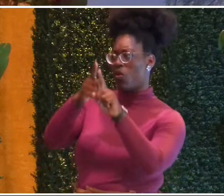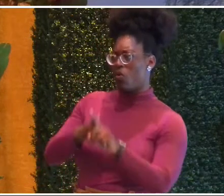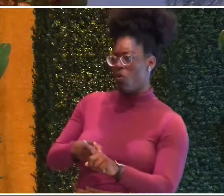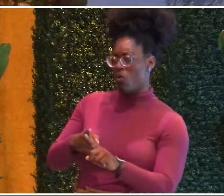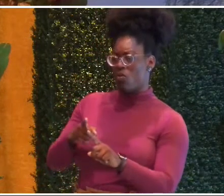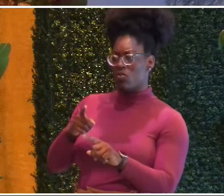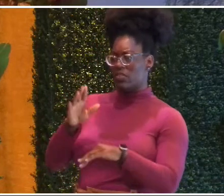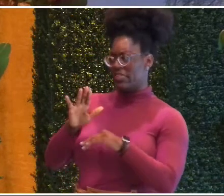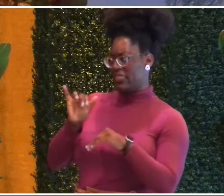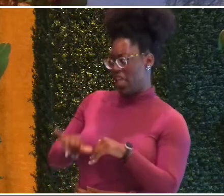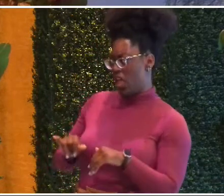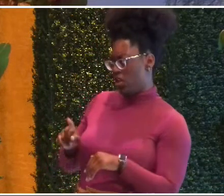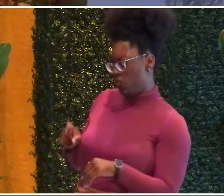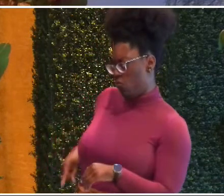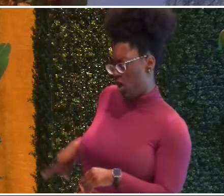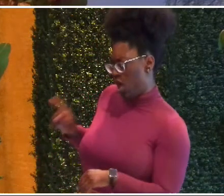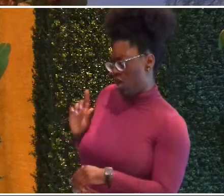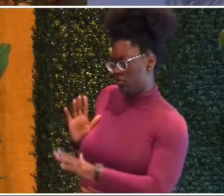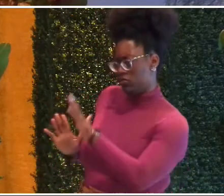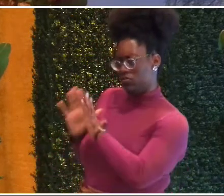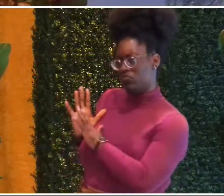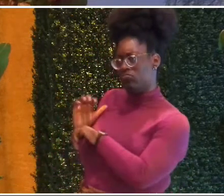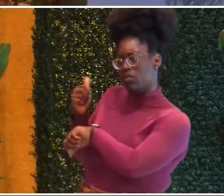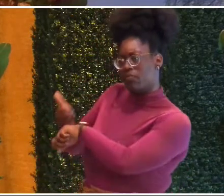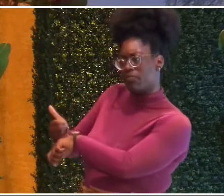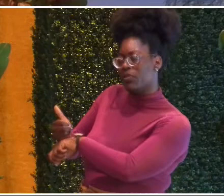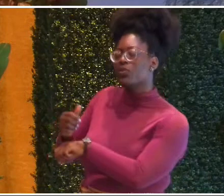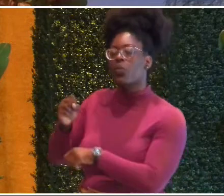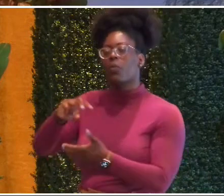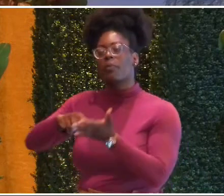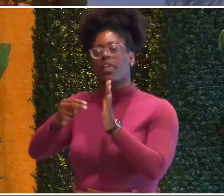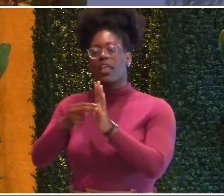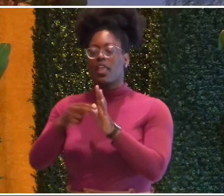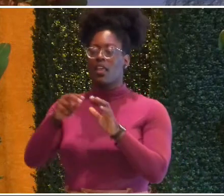youth, parentheses, Gen Z, close parentheses?"